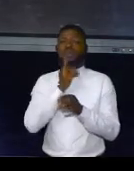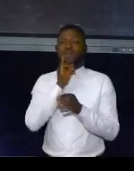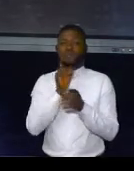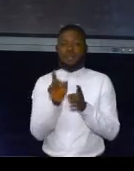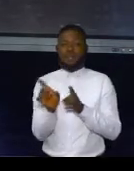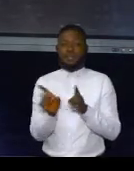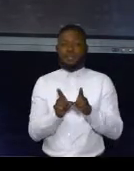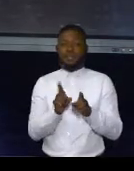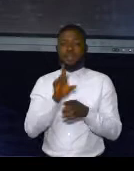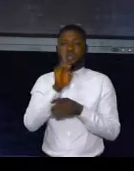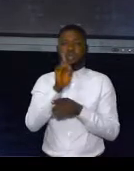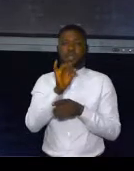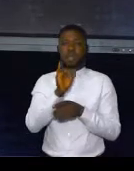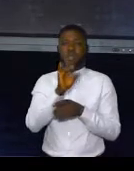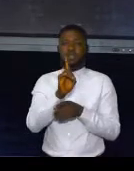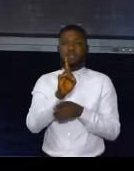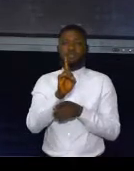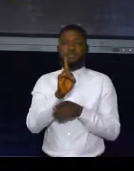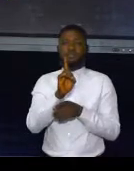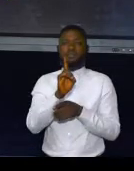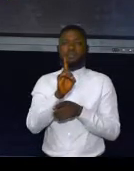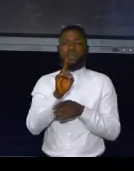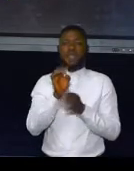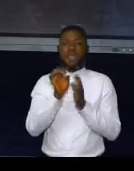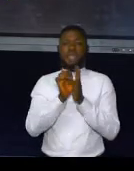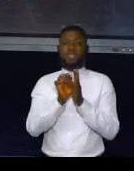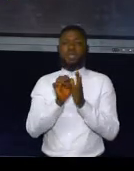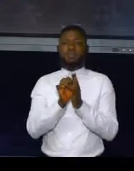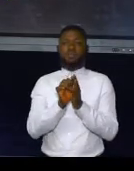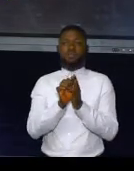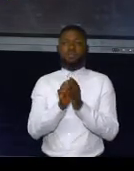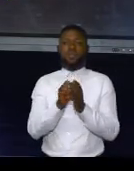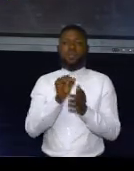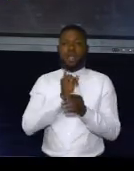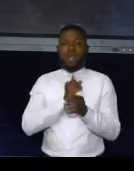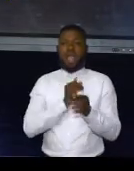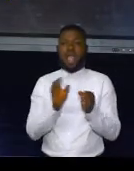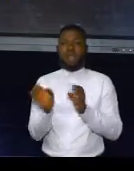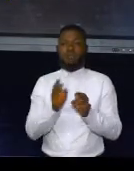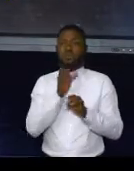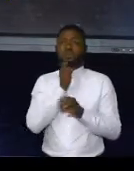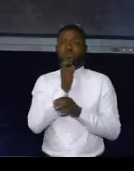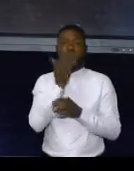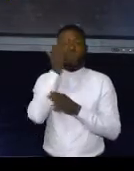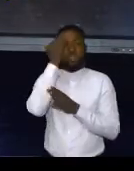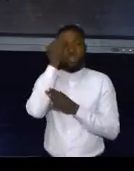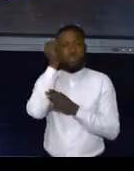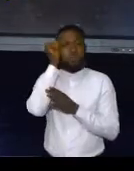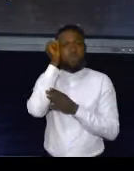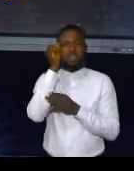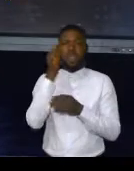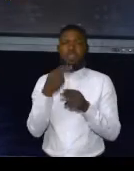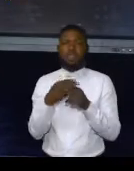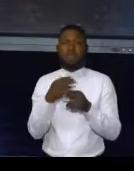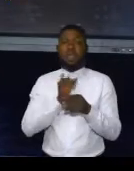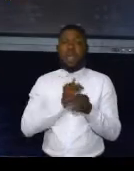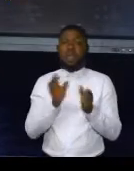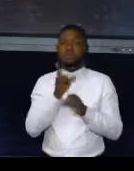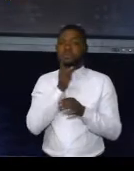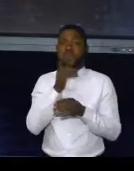did. D-I-D. Here are examples. I do not know his